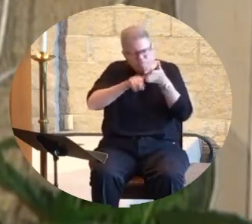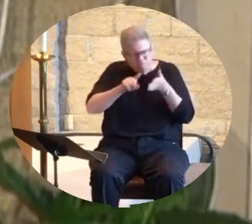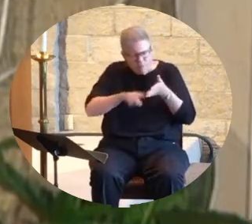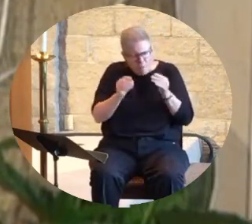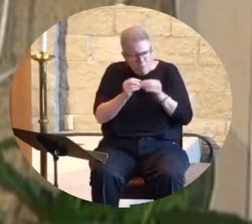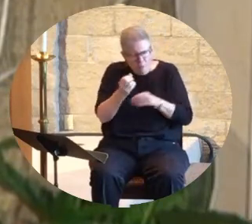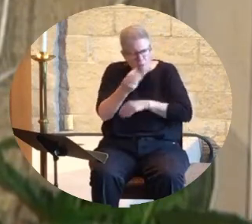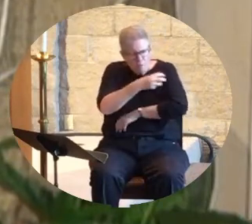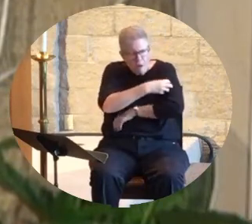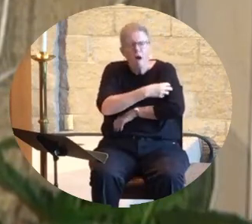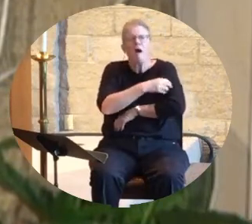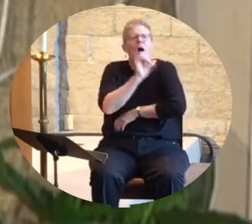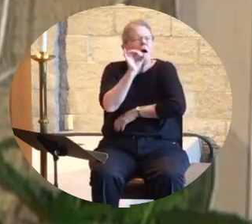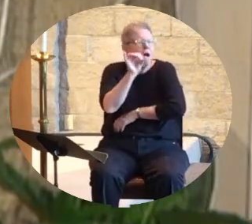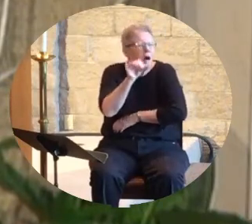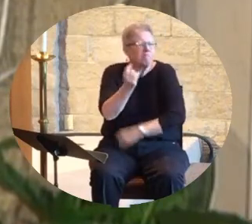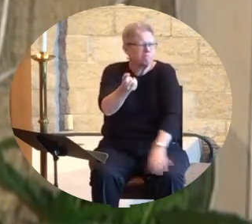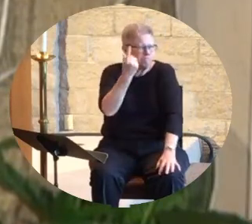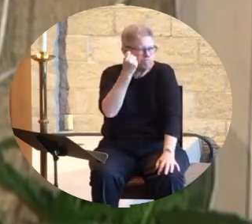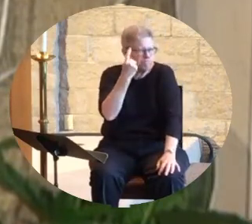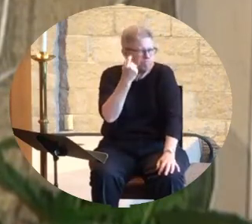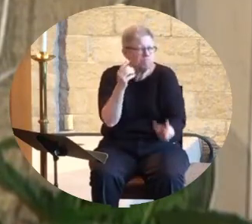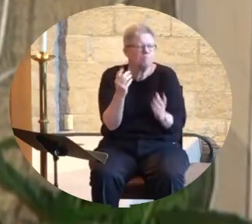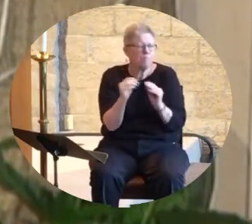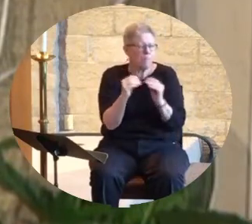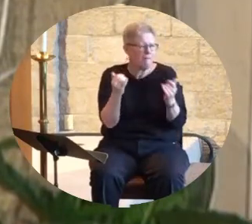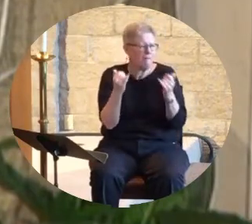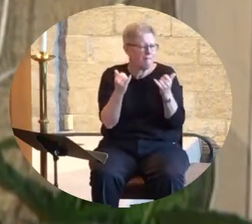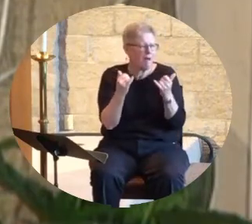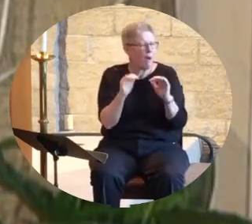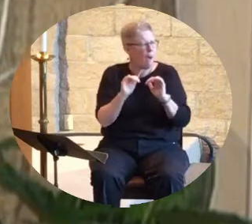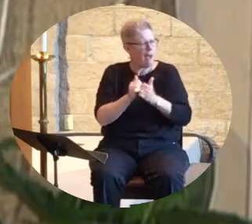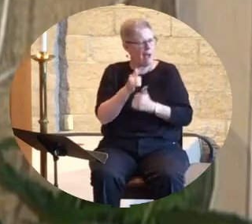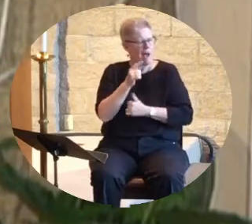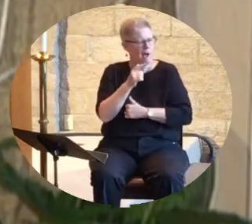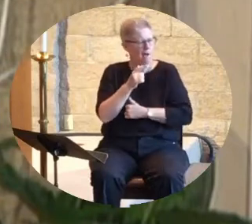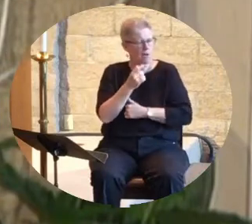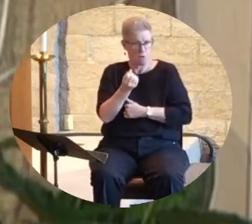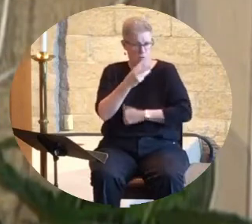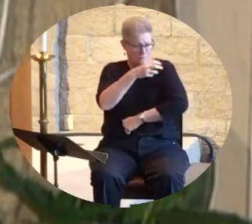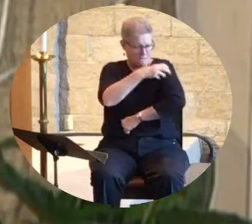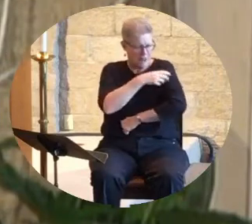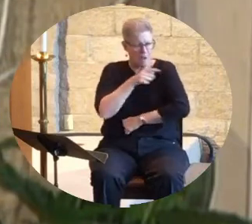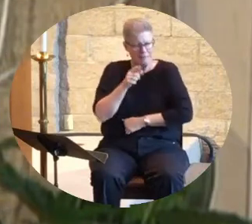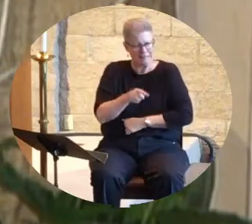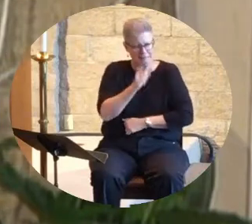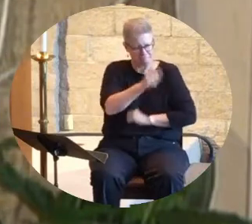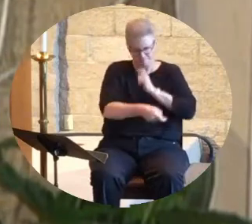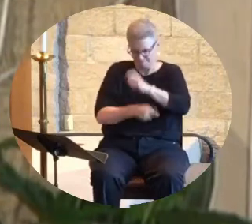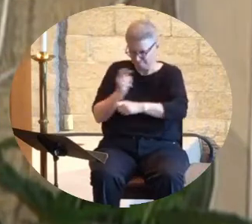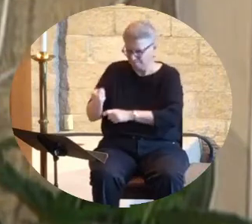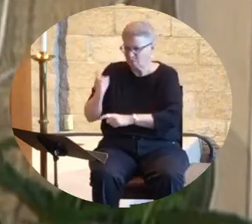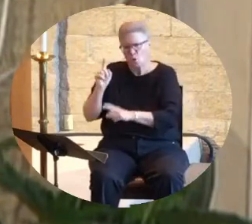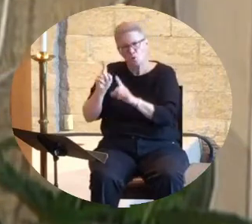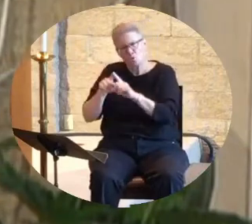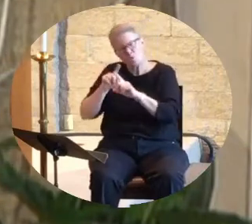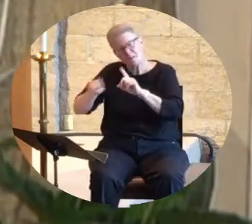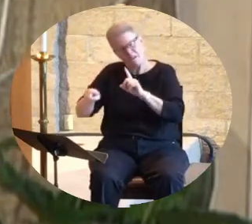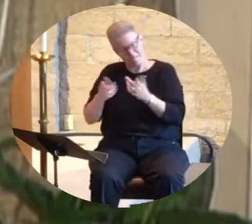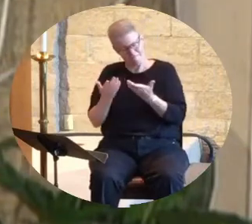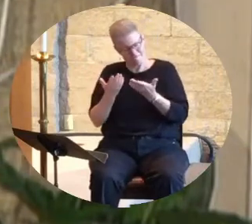have a greater appreciation of how Mr. Fillmore has assigned these powers to different aspects of the body. And